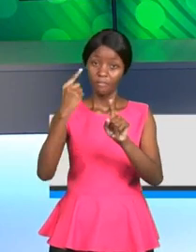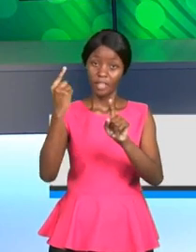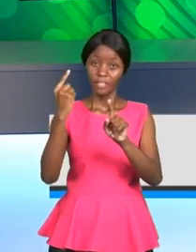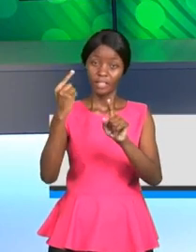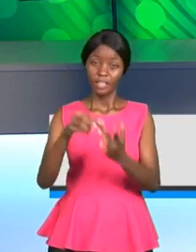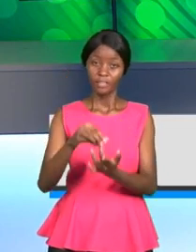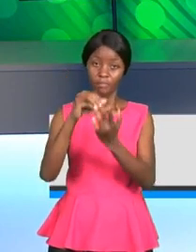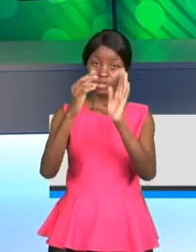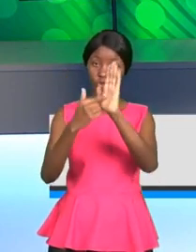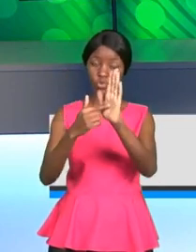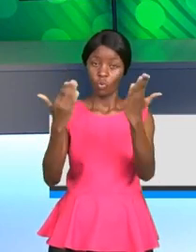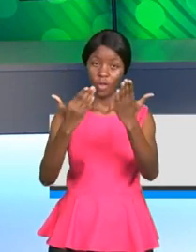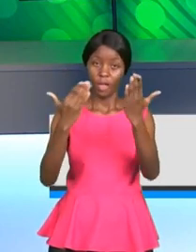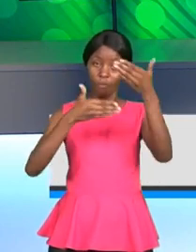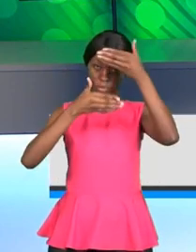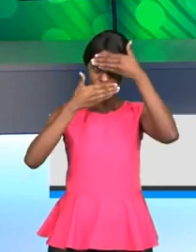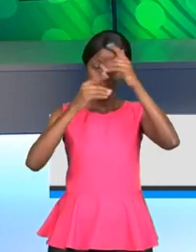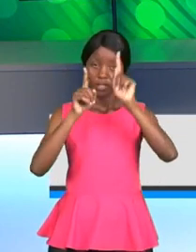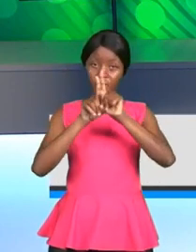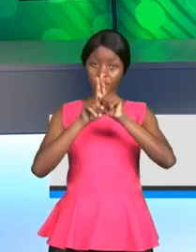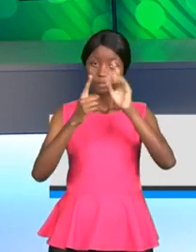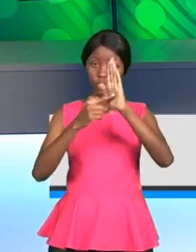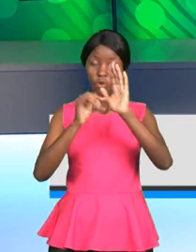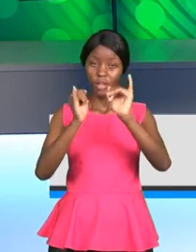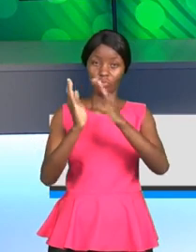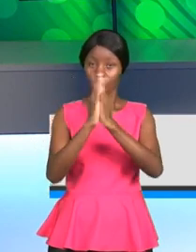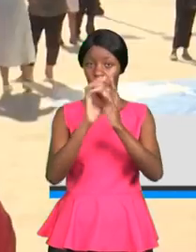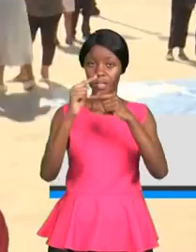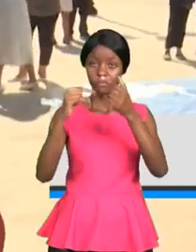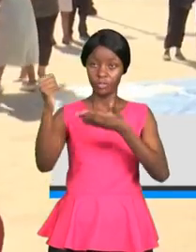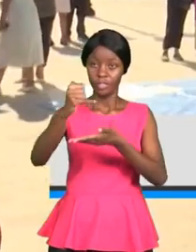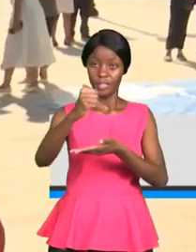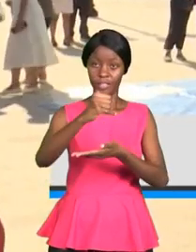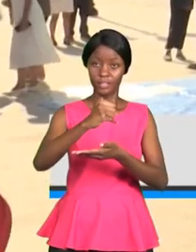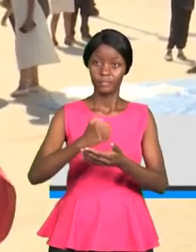in Morocco. It's creating new narratives in the field of art.